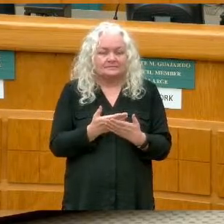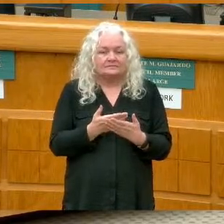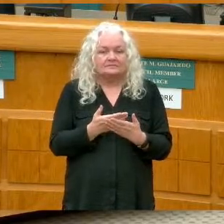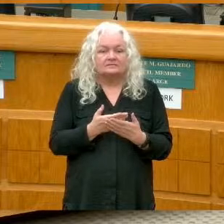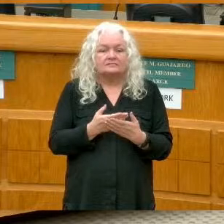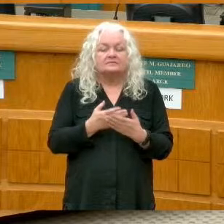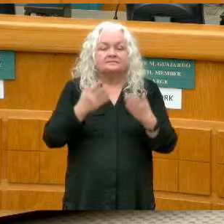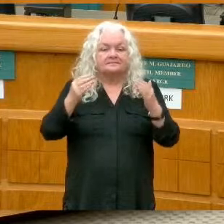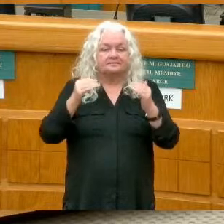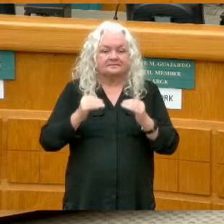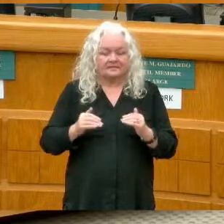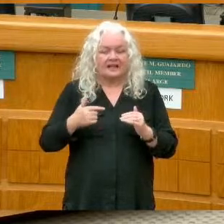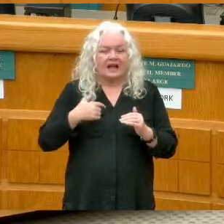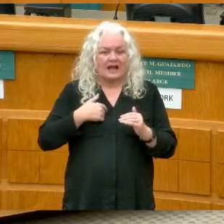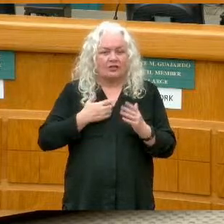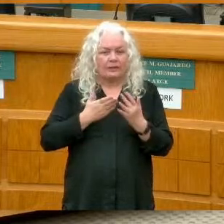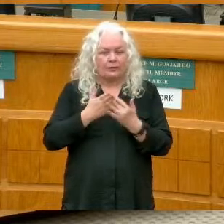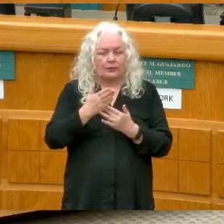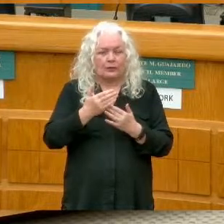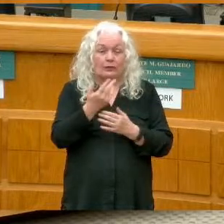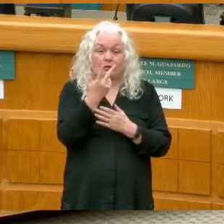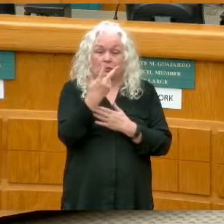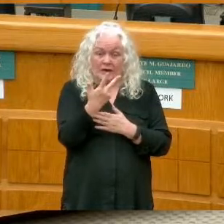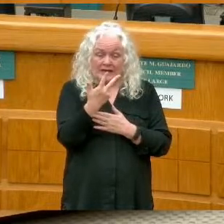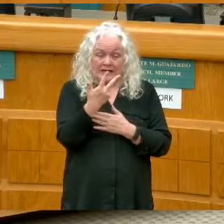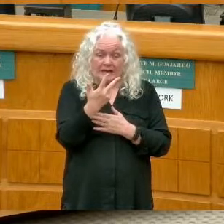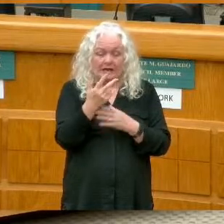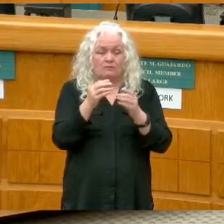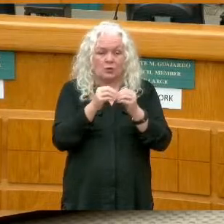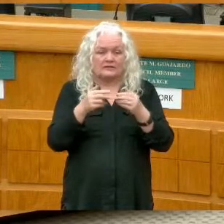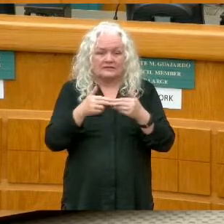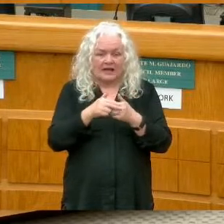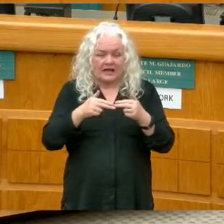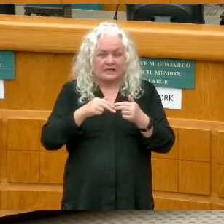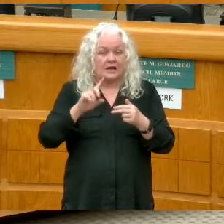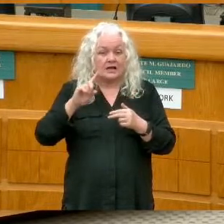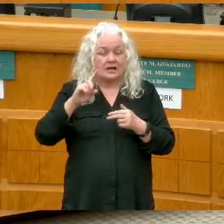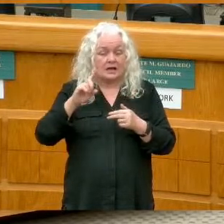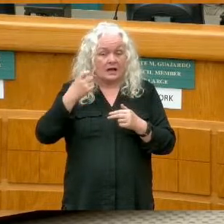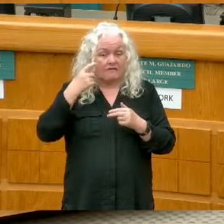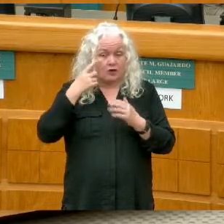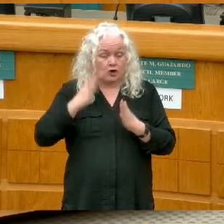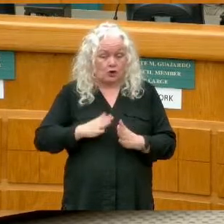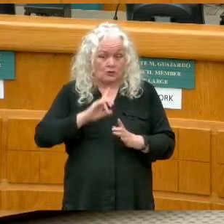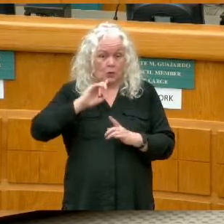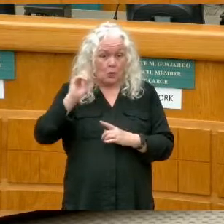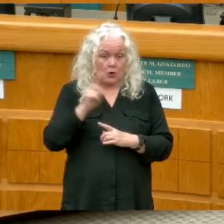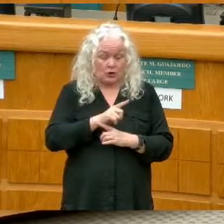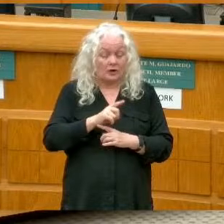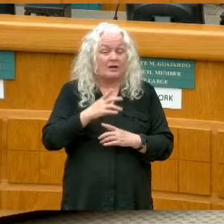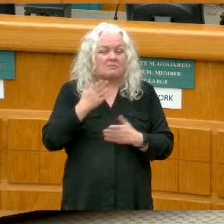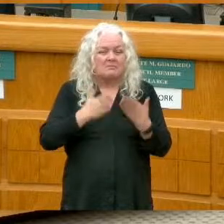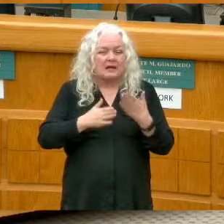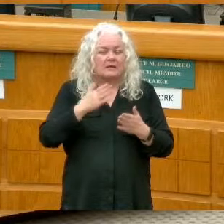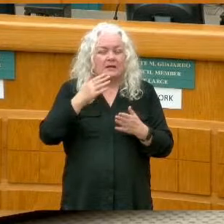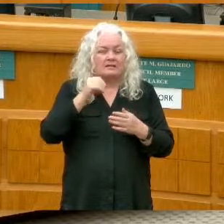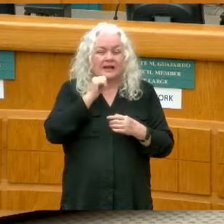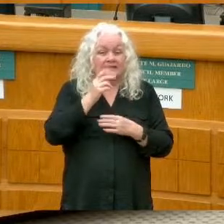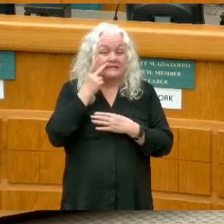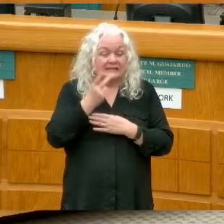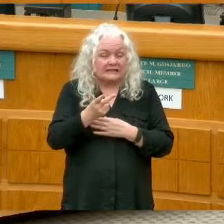Okay, now I'm just going to go through 3 slides, and the governor's orders, if you all haven't seen them,